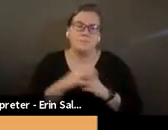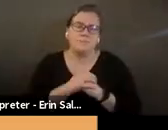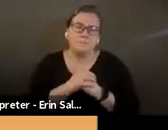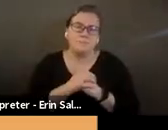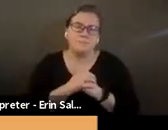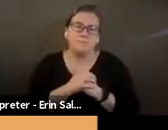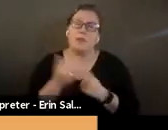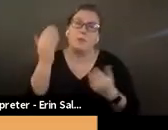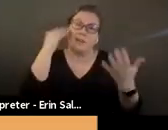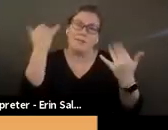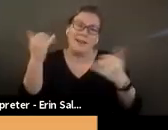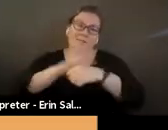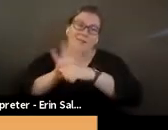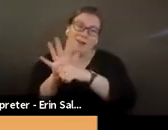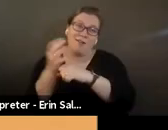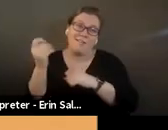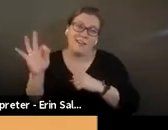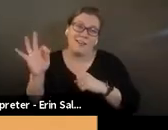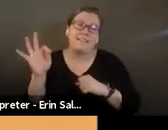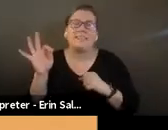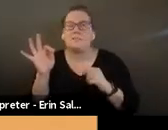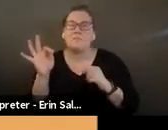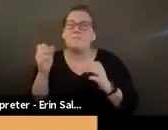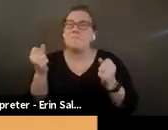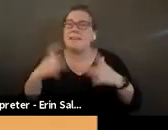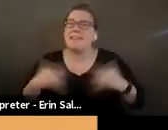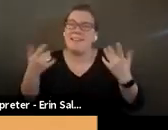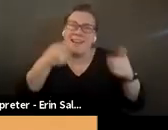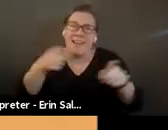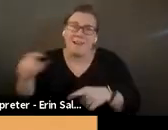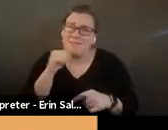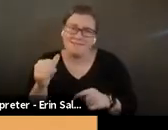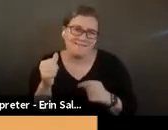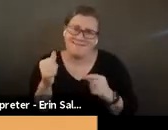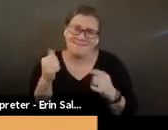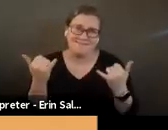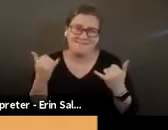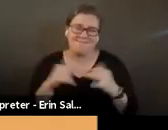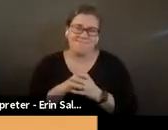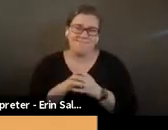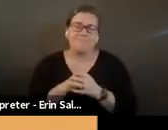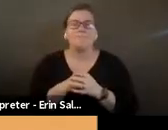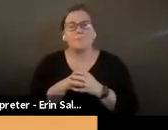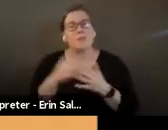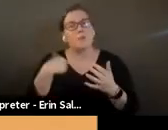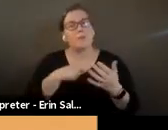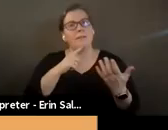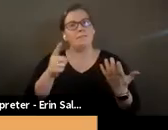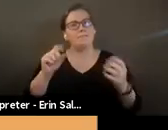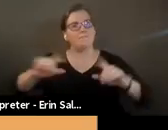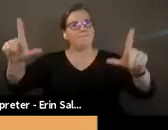to COVID-19, there aren't that many events going on right now. So we have been putting on